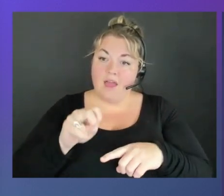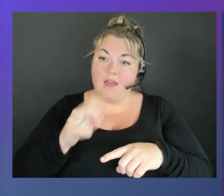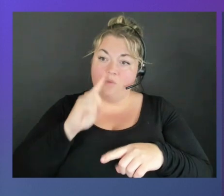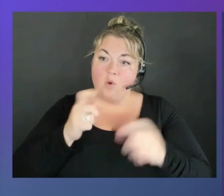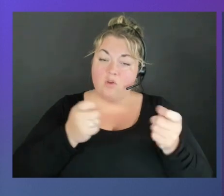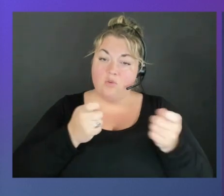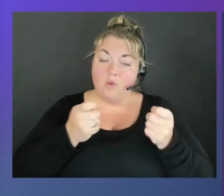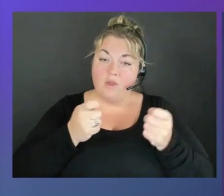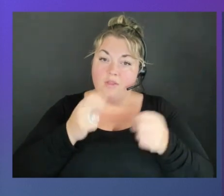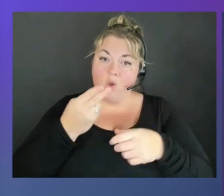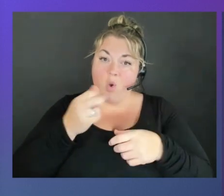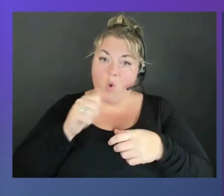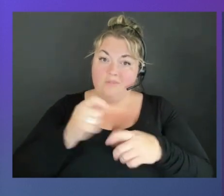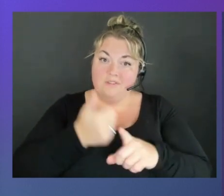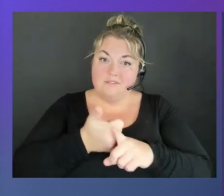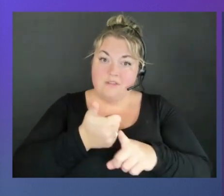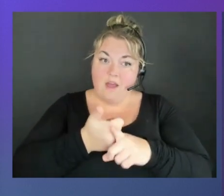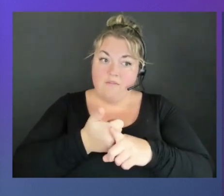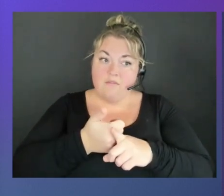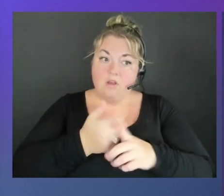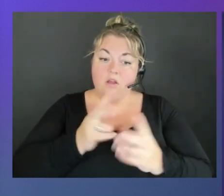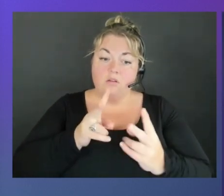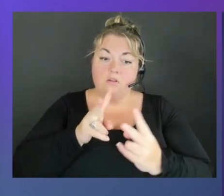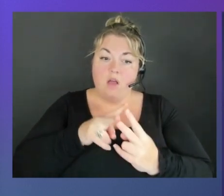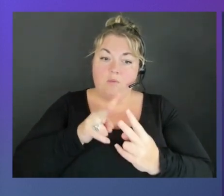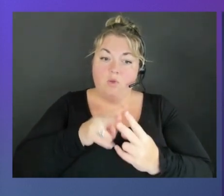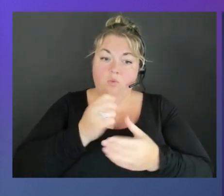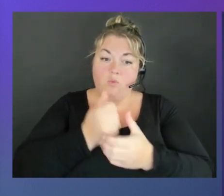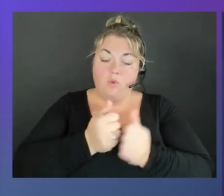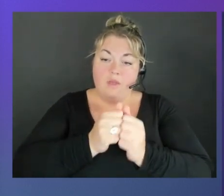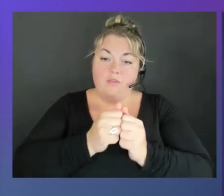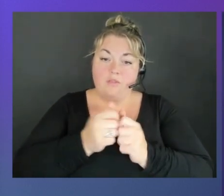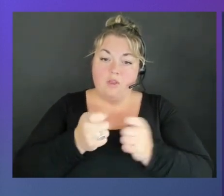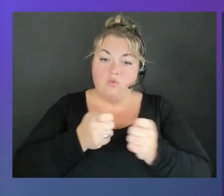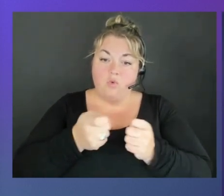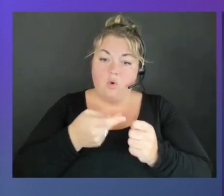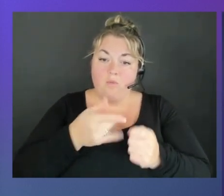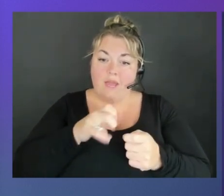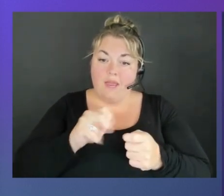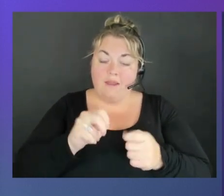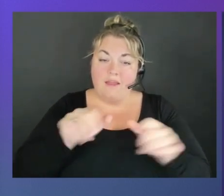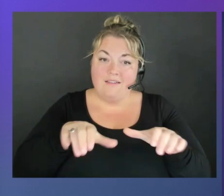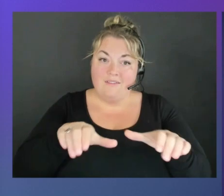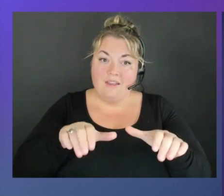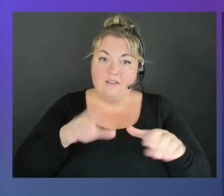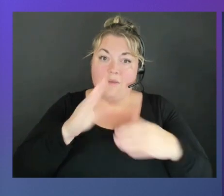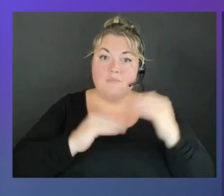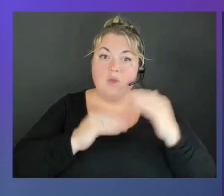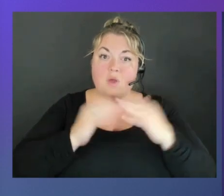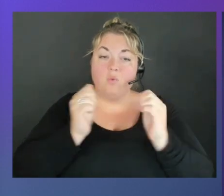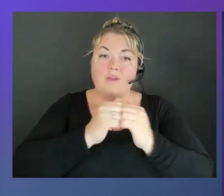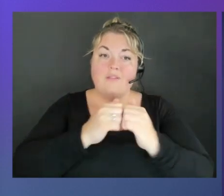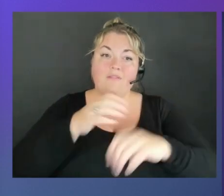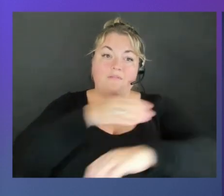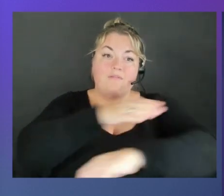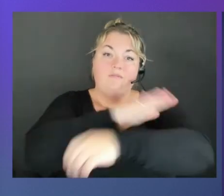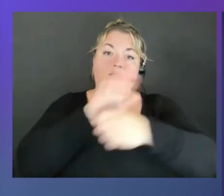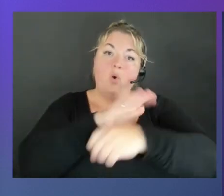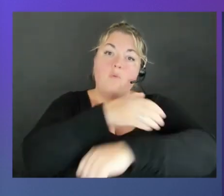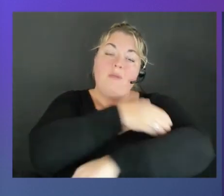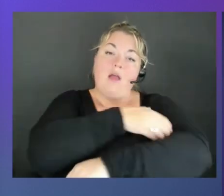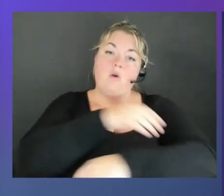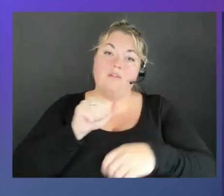themselves, coupled with the control plane activities that are built with the full power of AWS, so to speak.